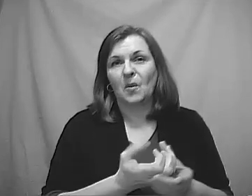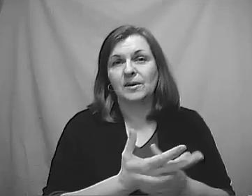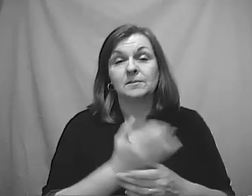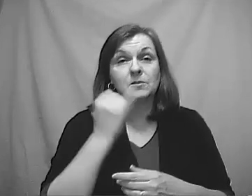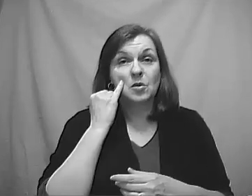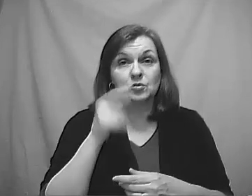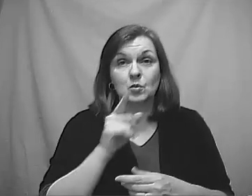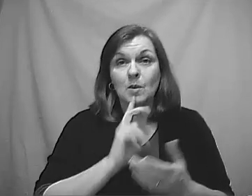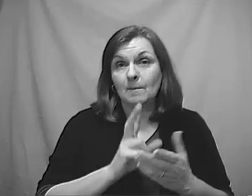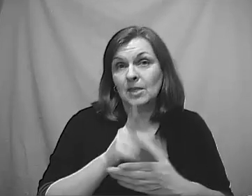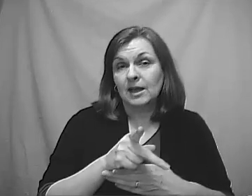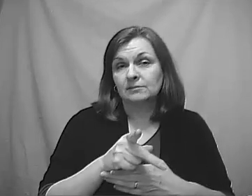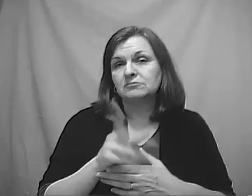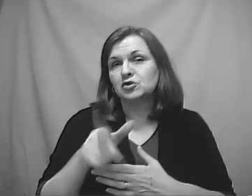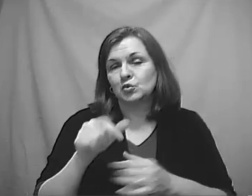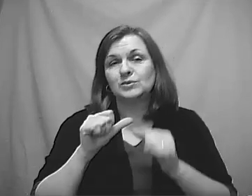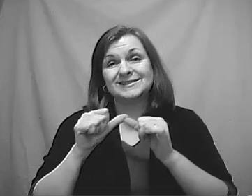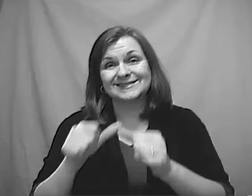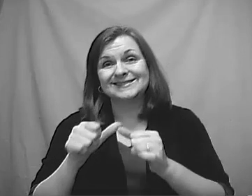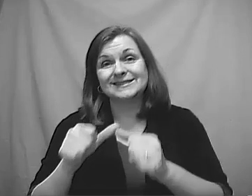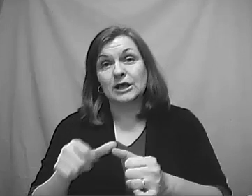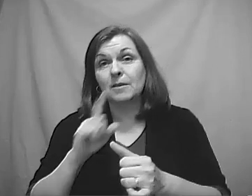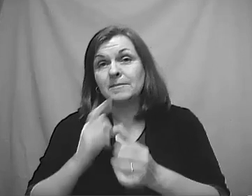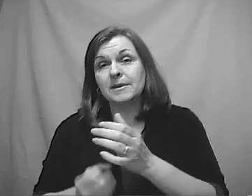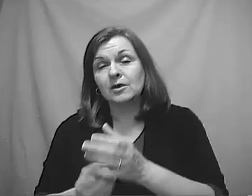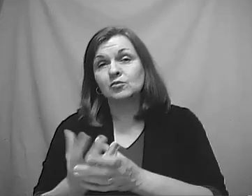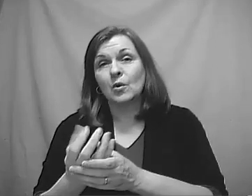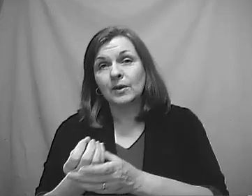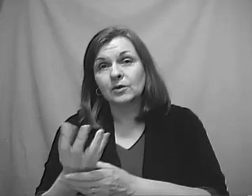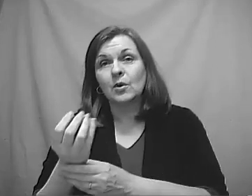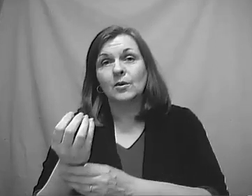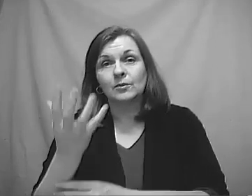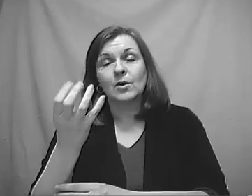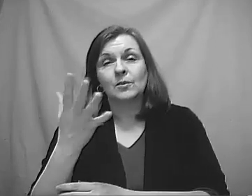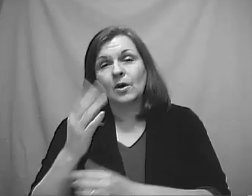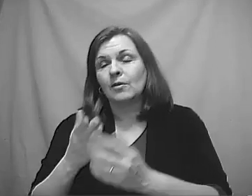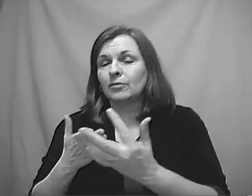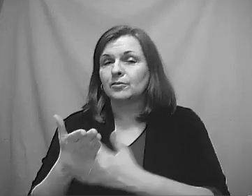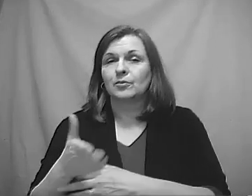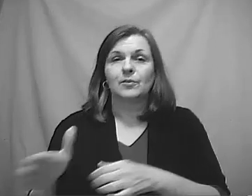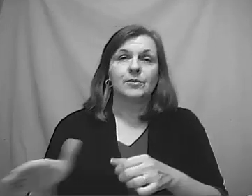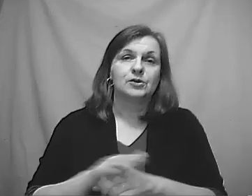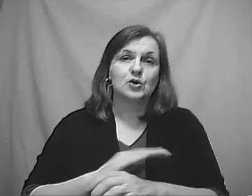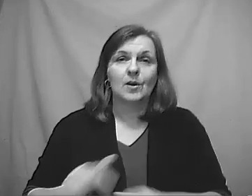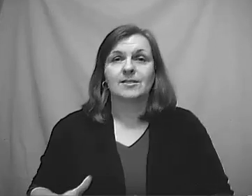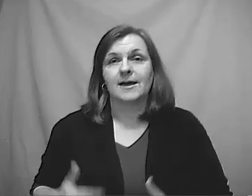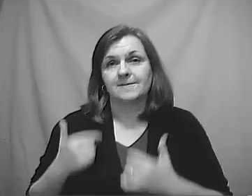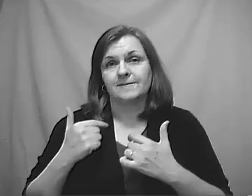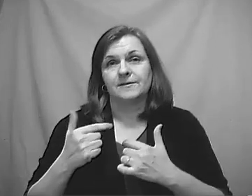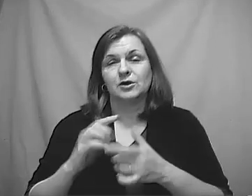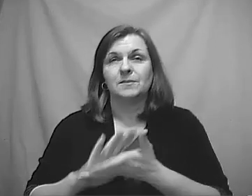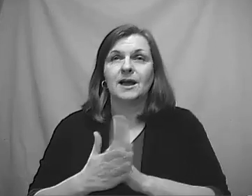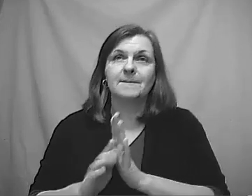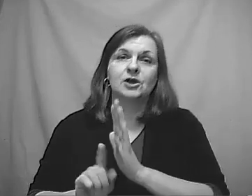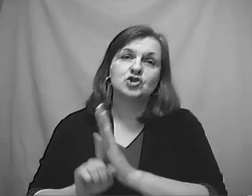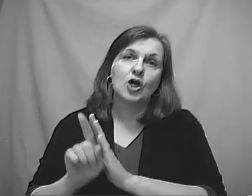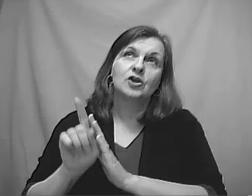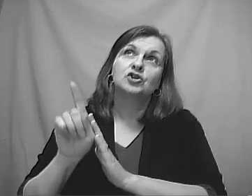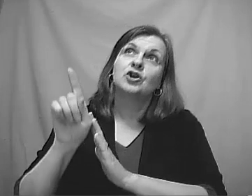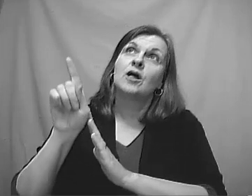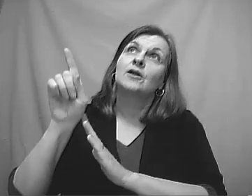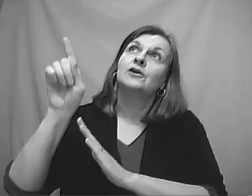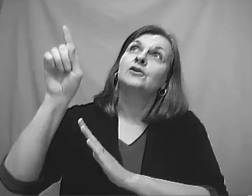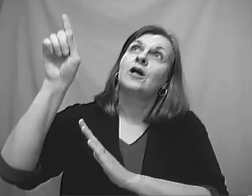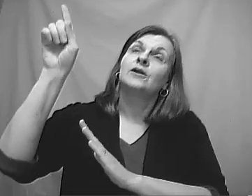growing. If you grew like a plant, you would still be growing throughout your entire lifetime. You